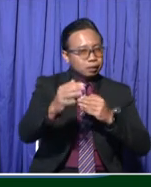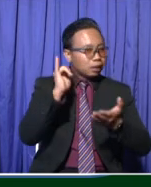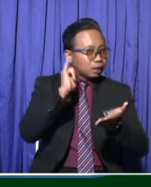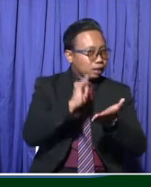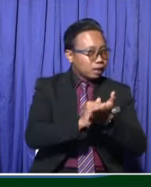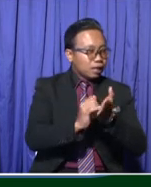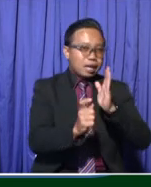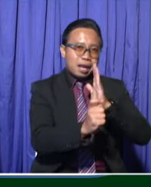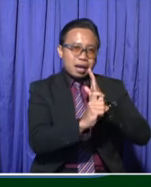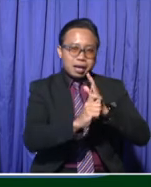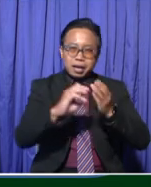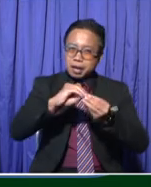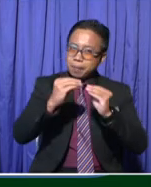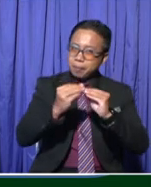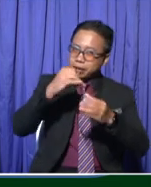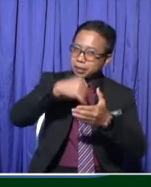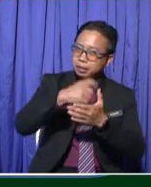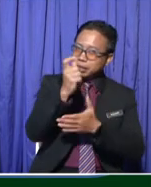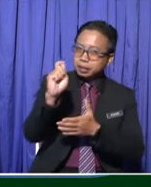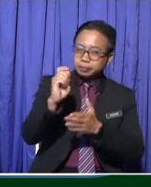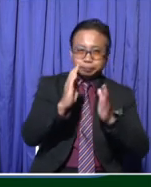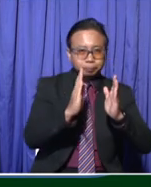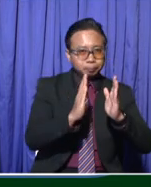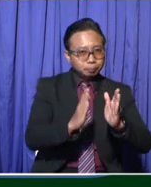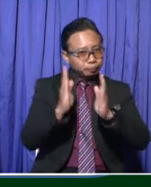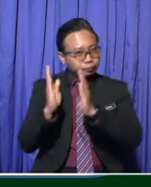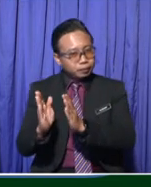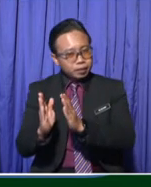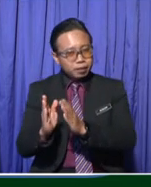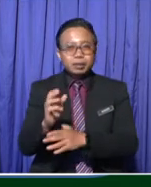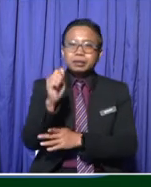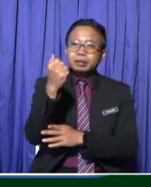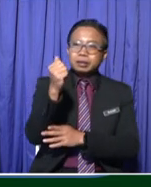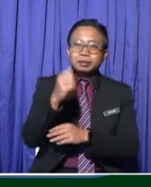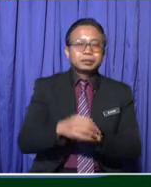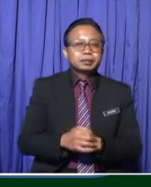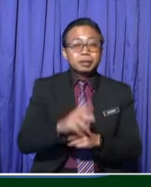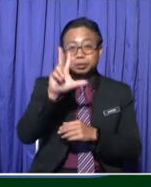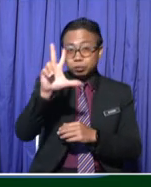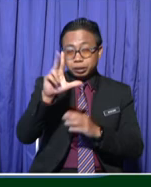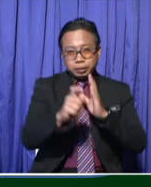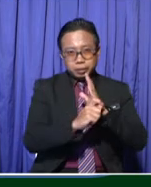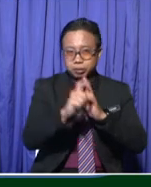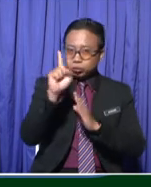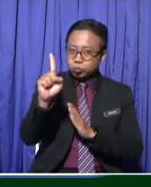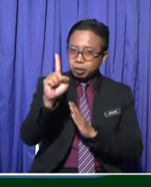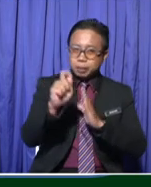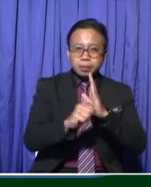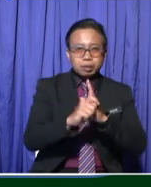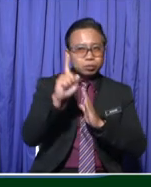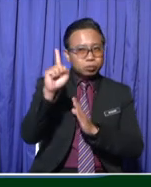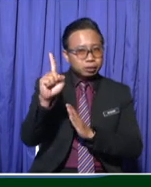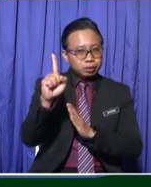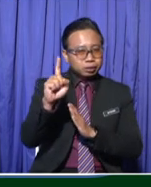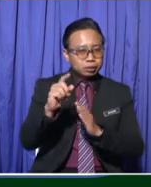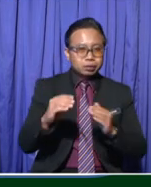the number in the column tens. 3 plus 1 plus